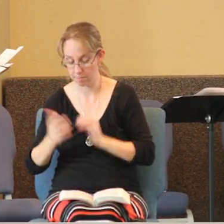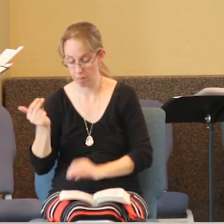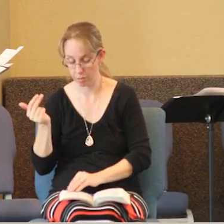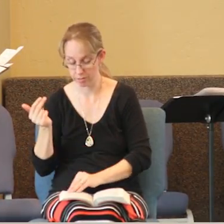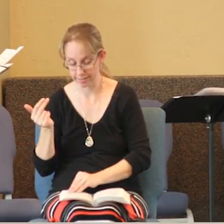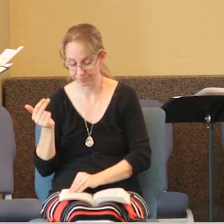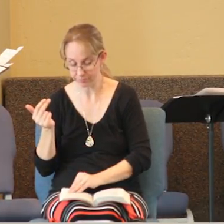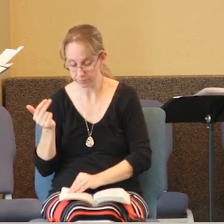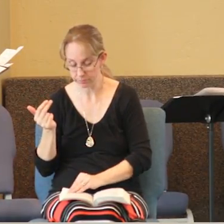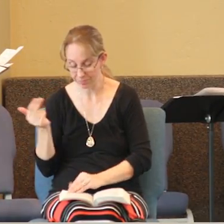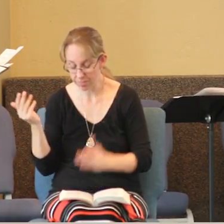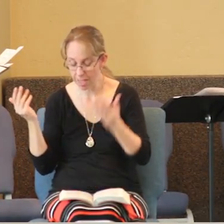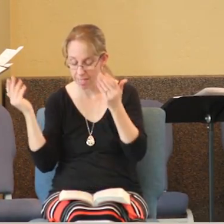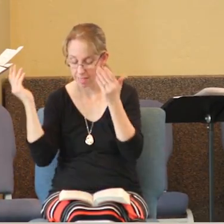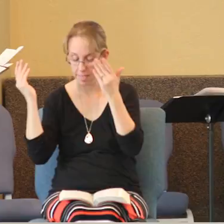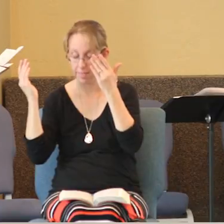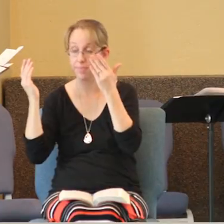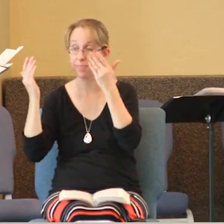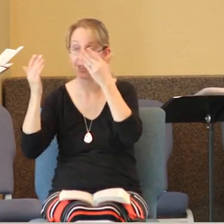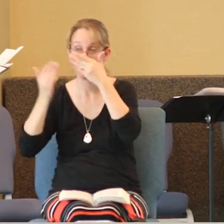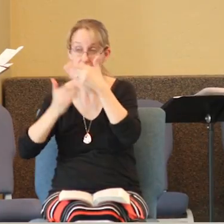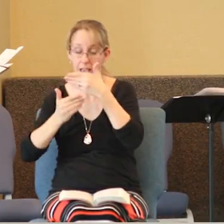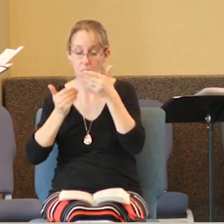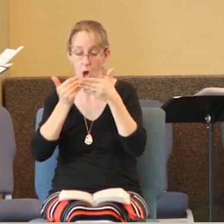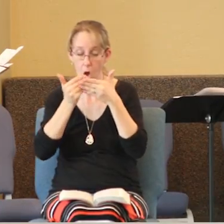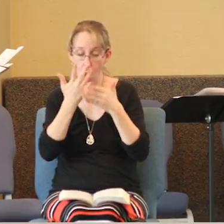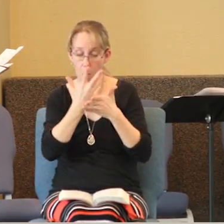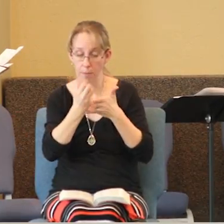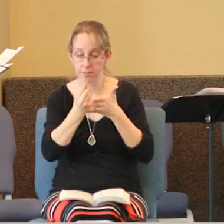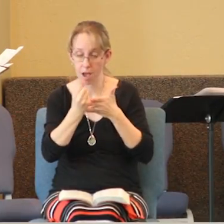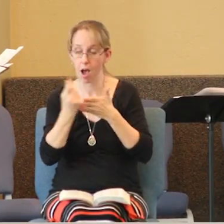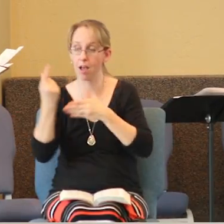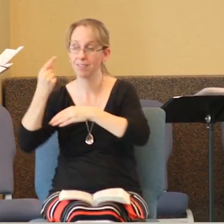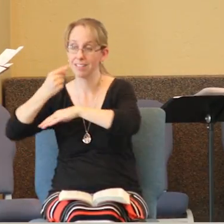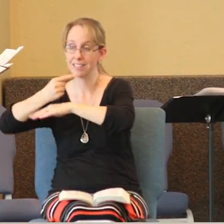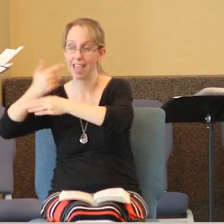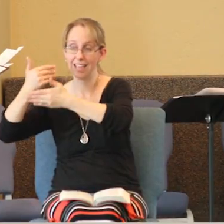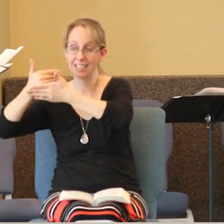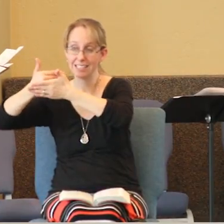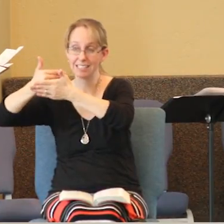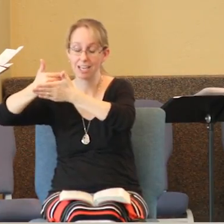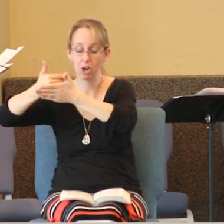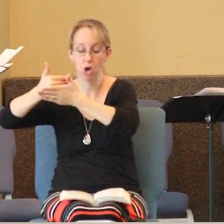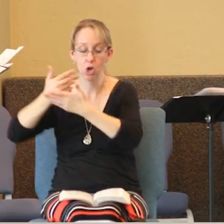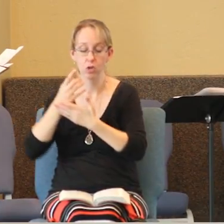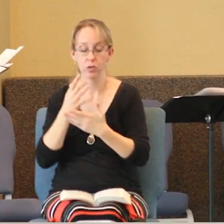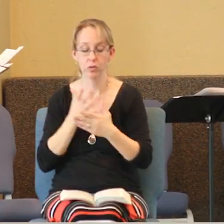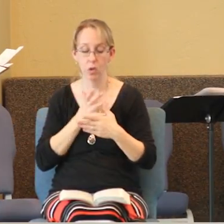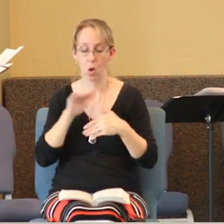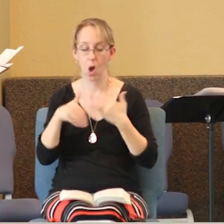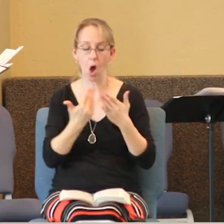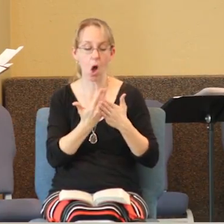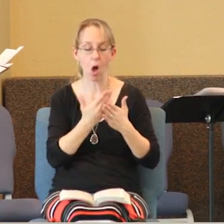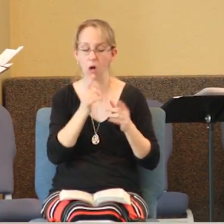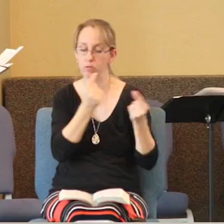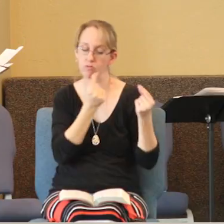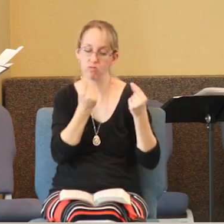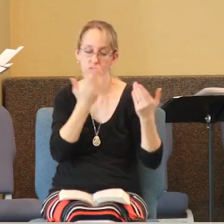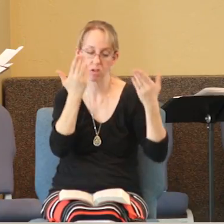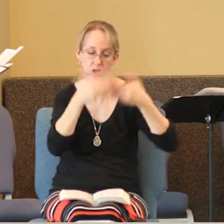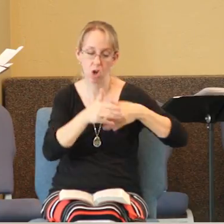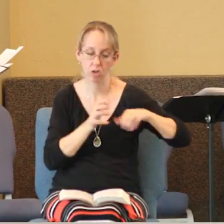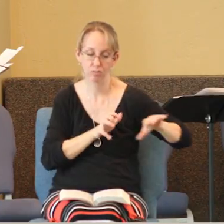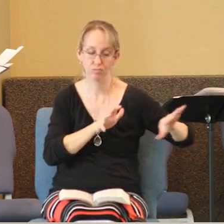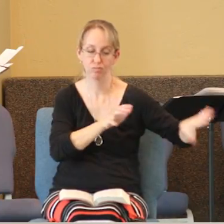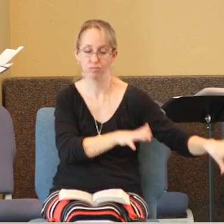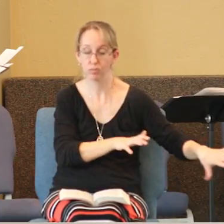is almost gone, and the day is near. Therefore, lay aside the deeds of darkness and put on the armor